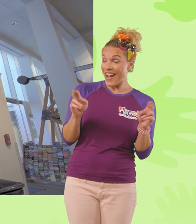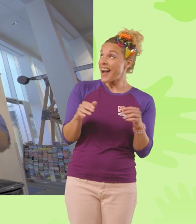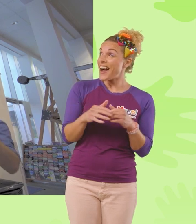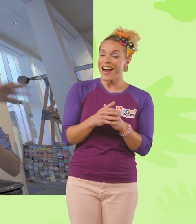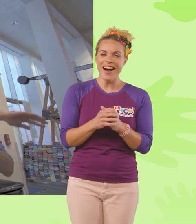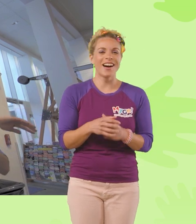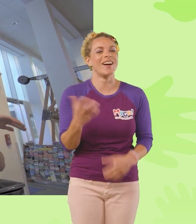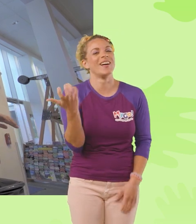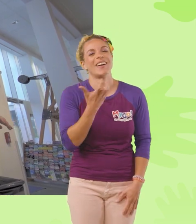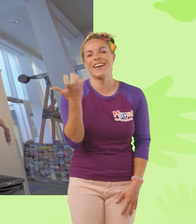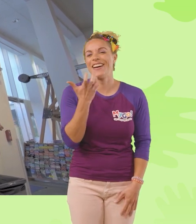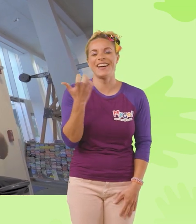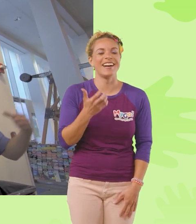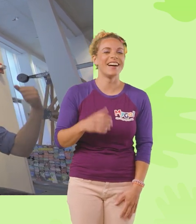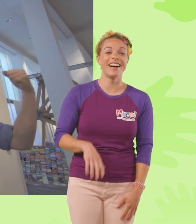Ready? Whoa!